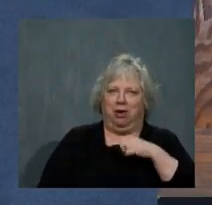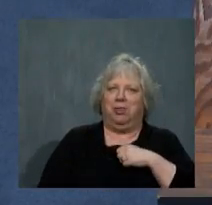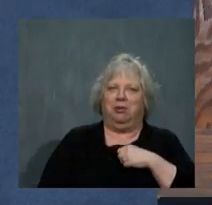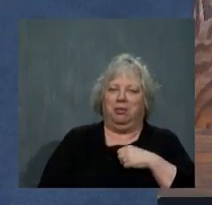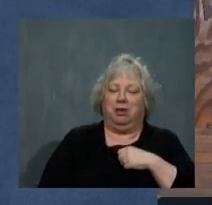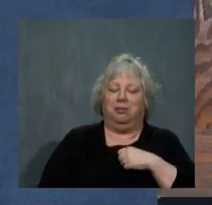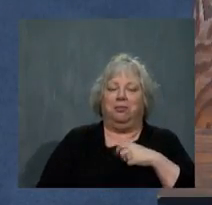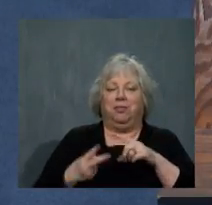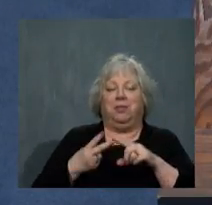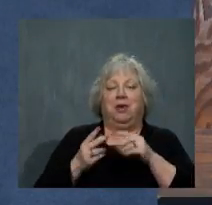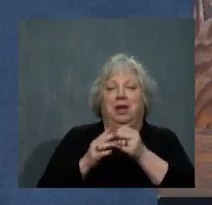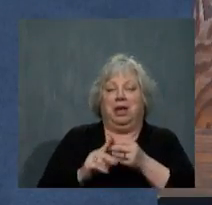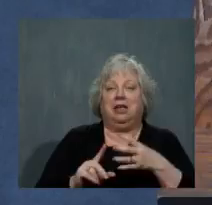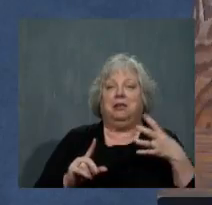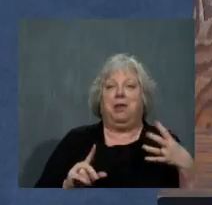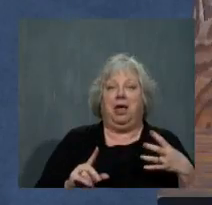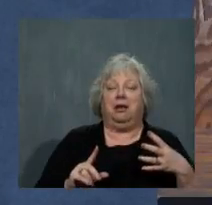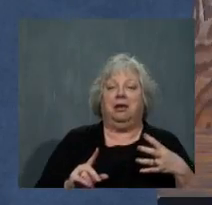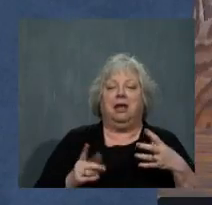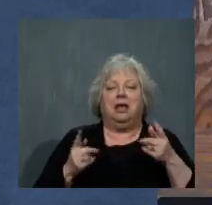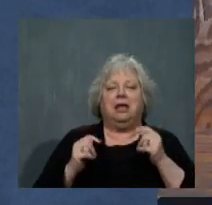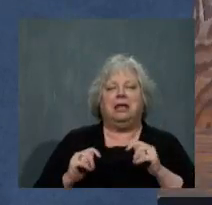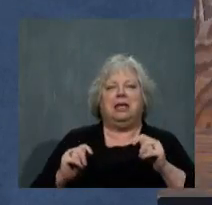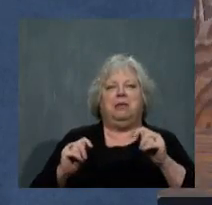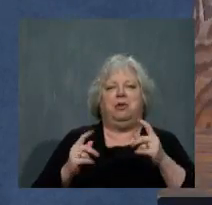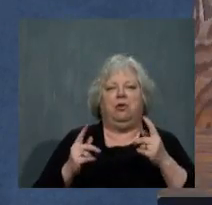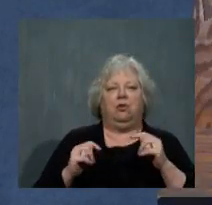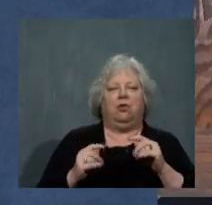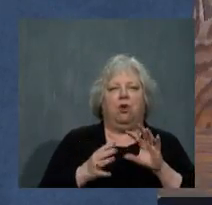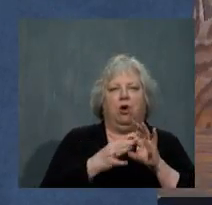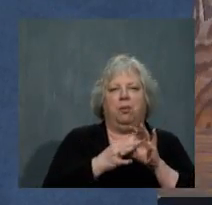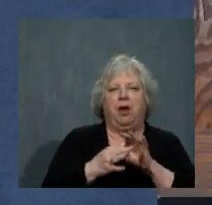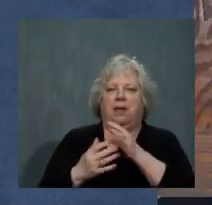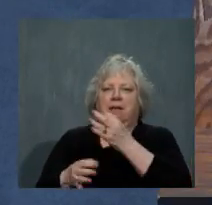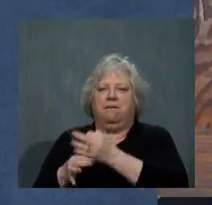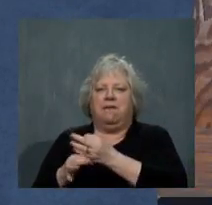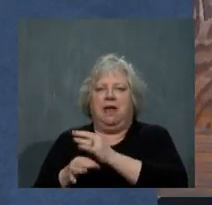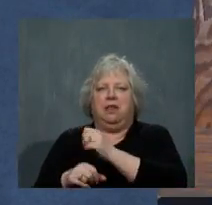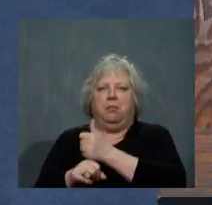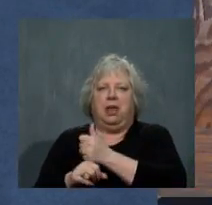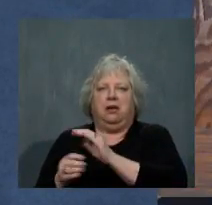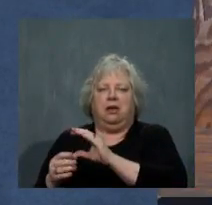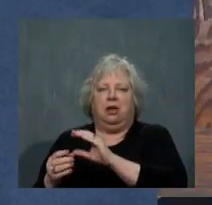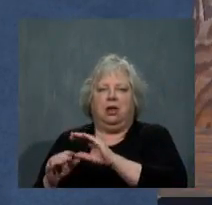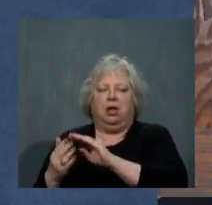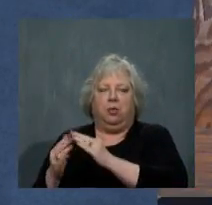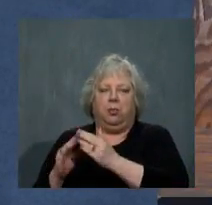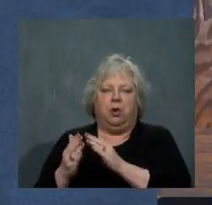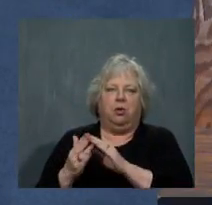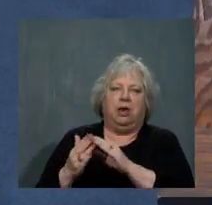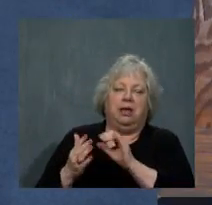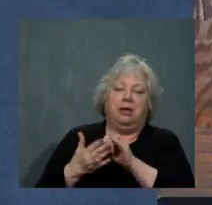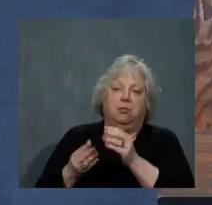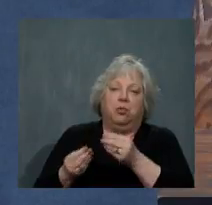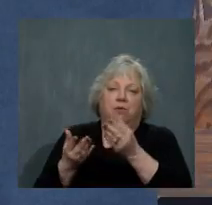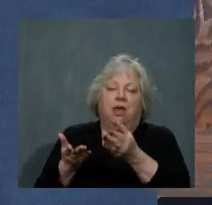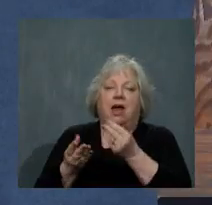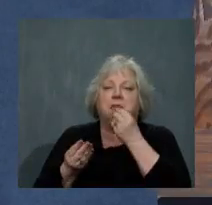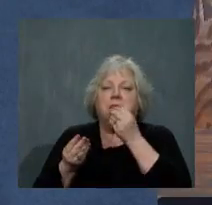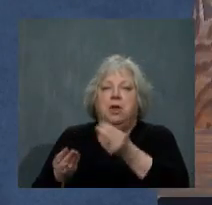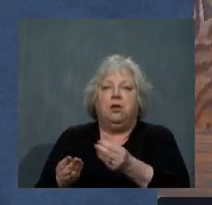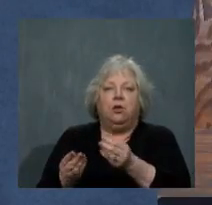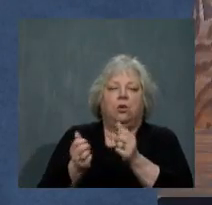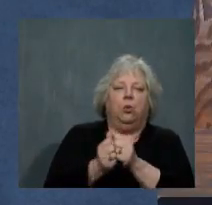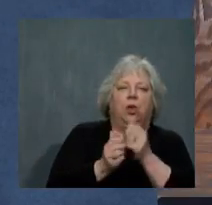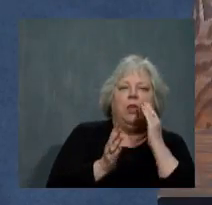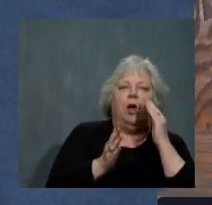It expands. It attempts to start pairing the faith-based communities' servicing of providing meals with the